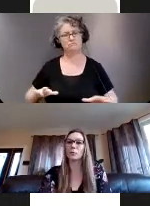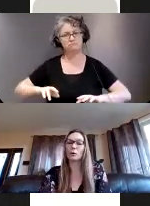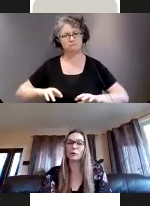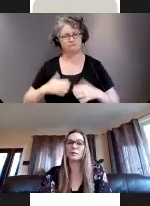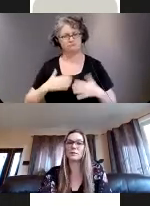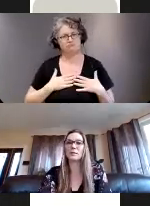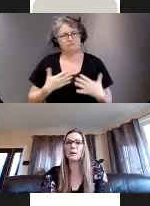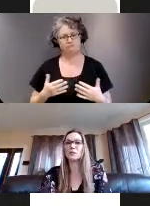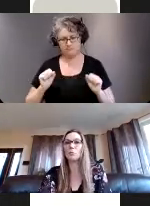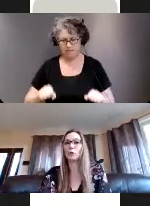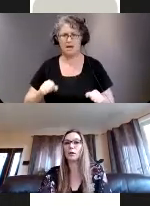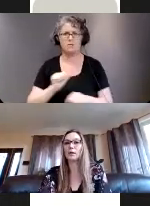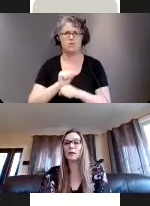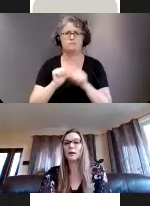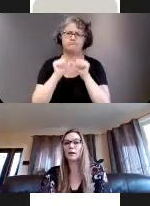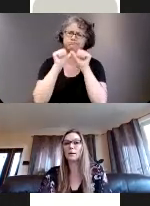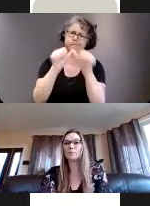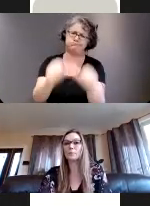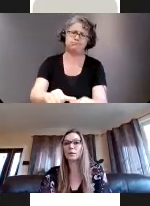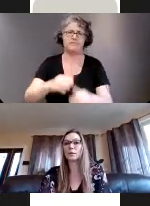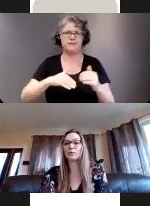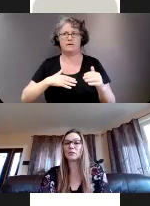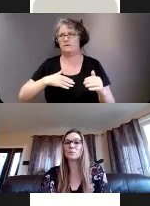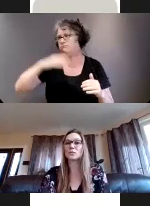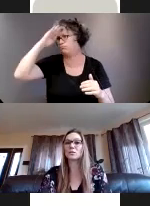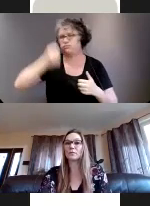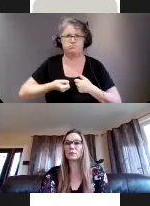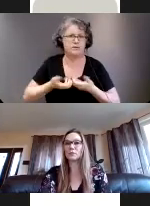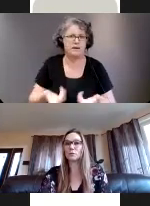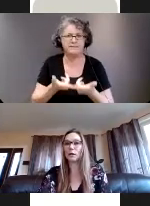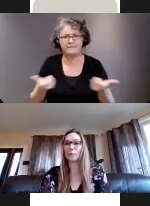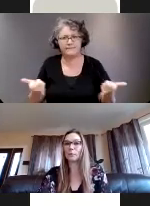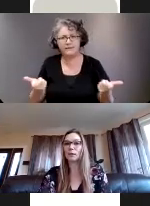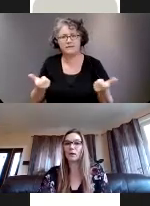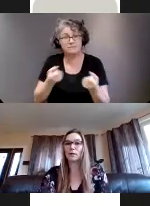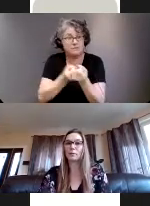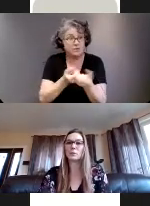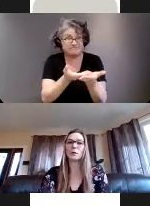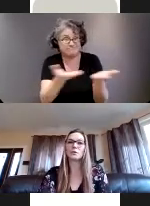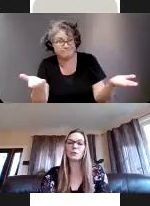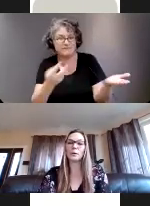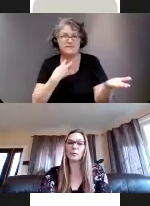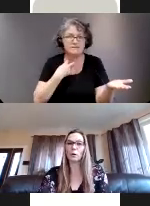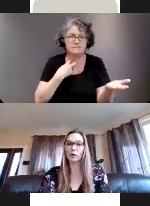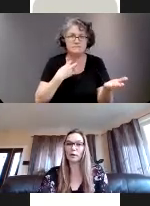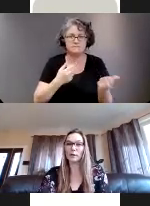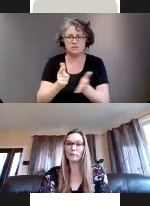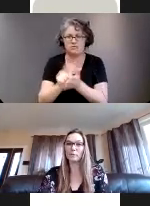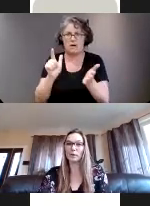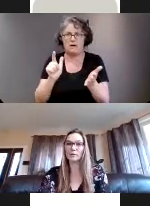in our workplaces, supporting victims and survivors of crime. because we all do great